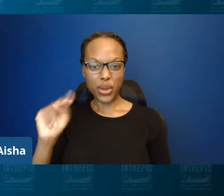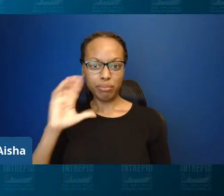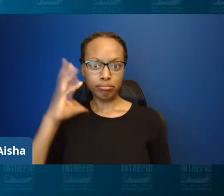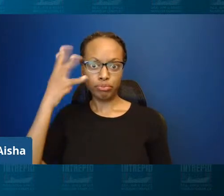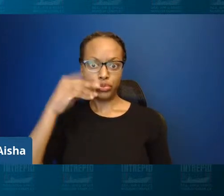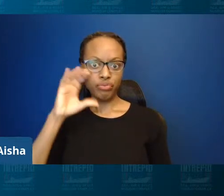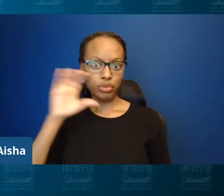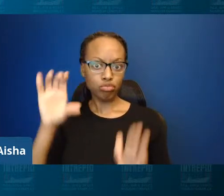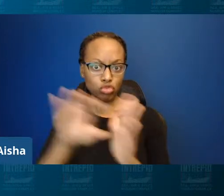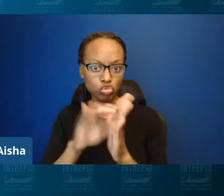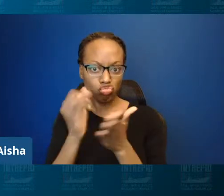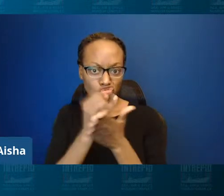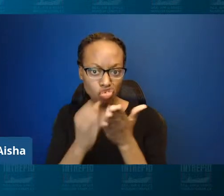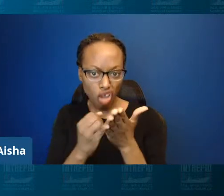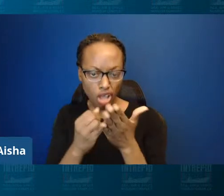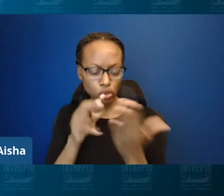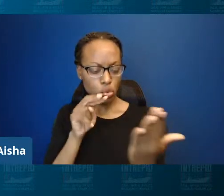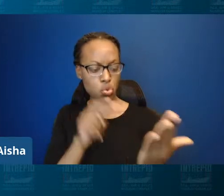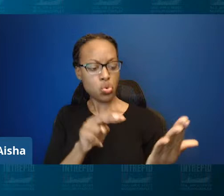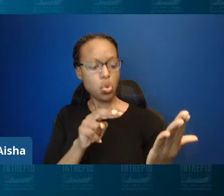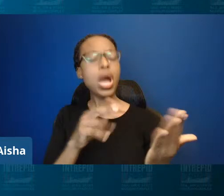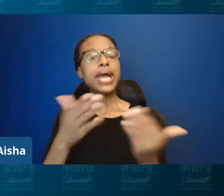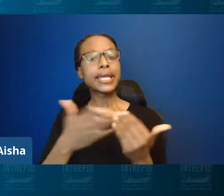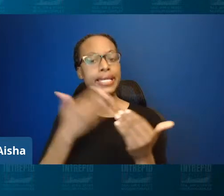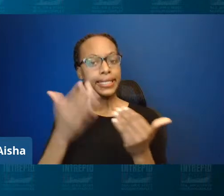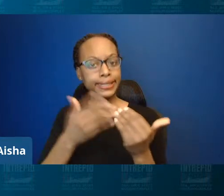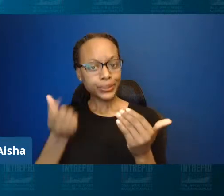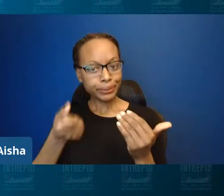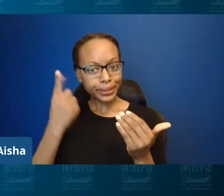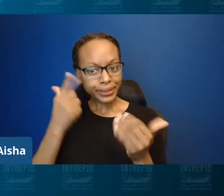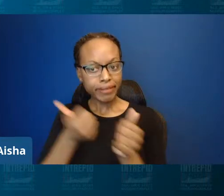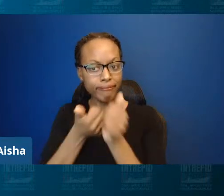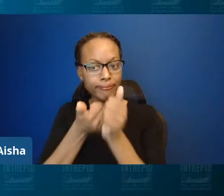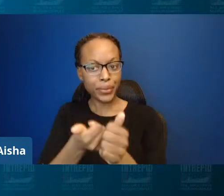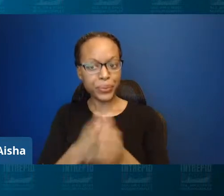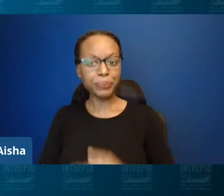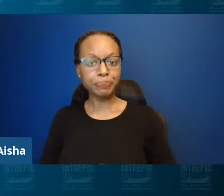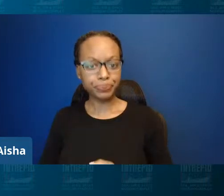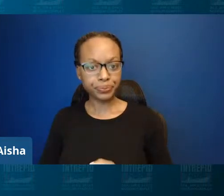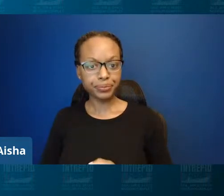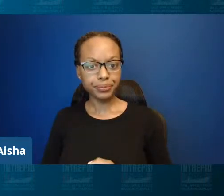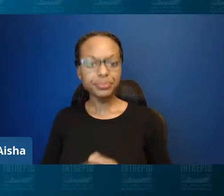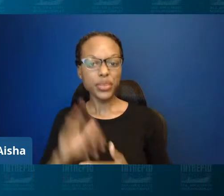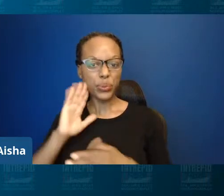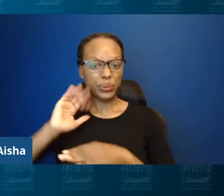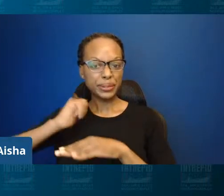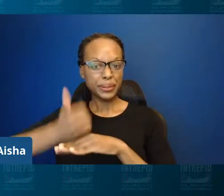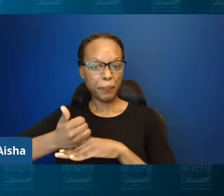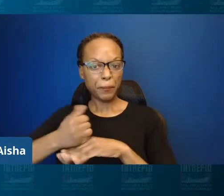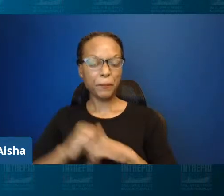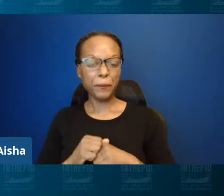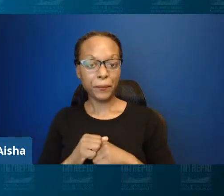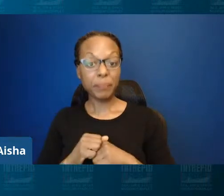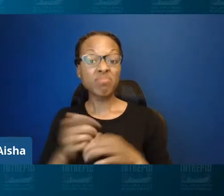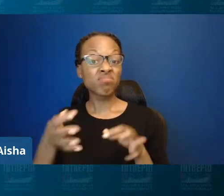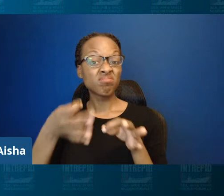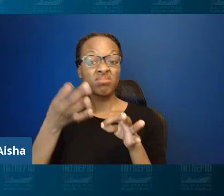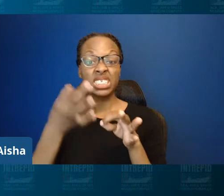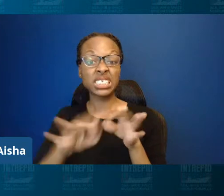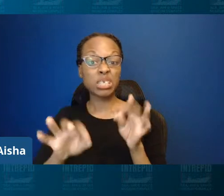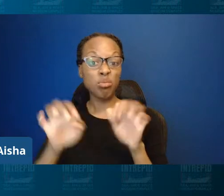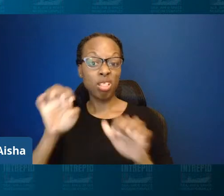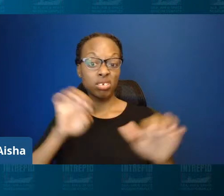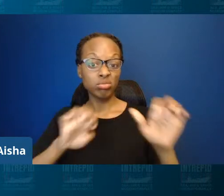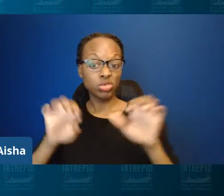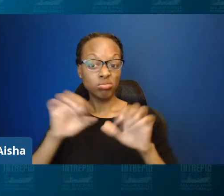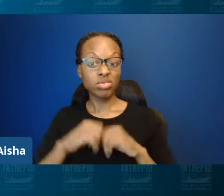So it's really easy to understand and follow along. Okay. Let me get set up here. This is a very simple experiment.